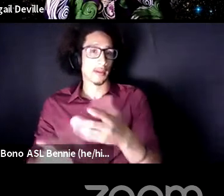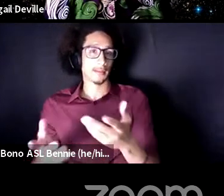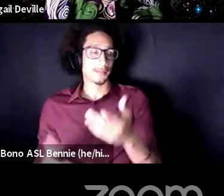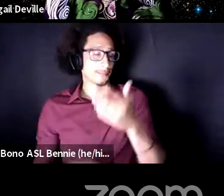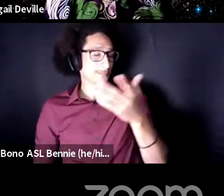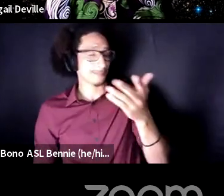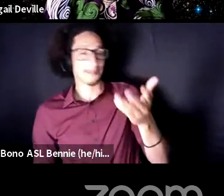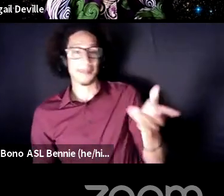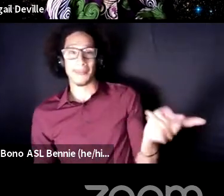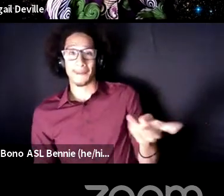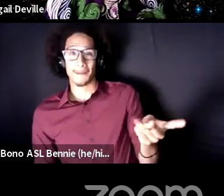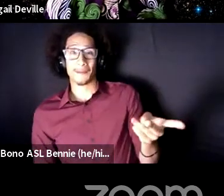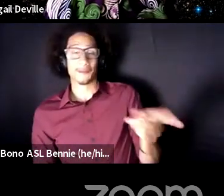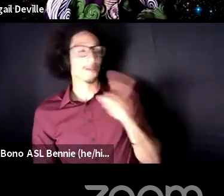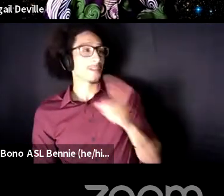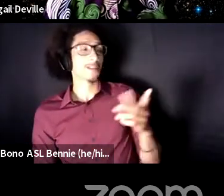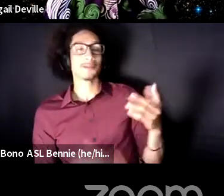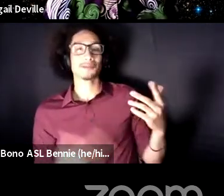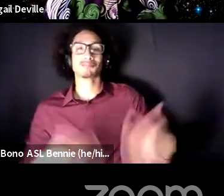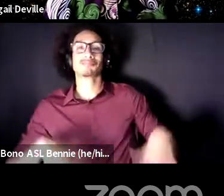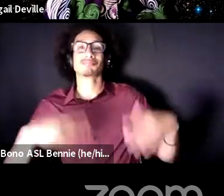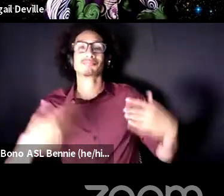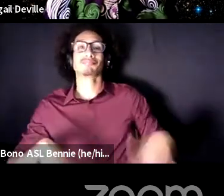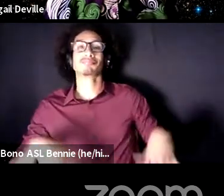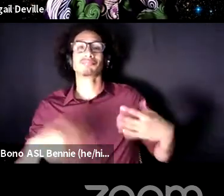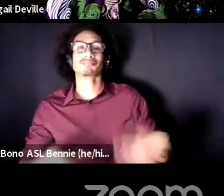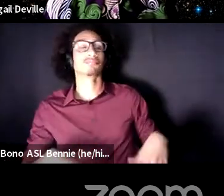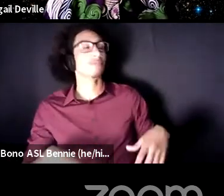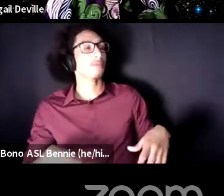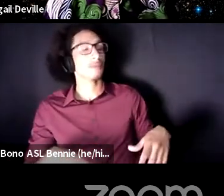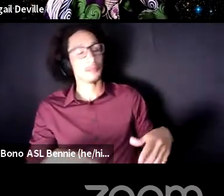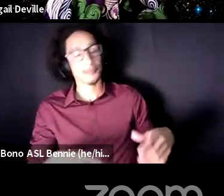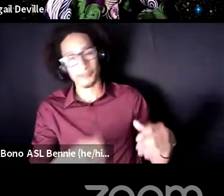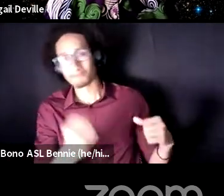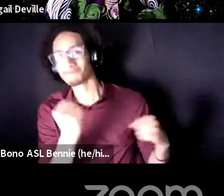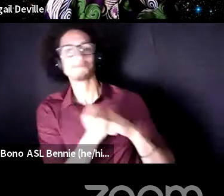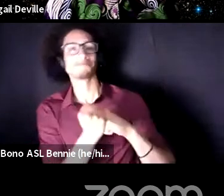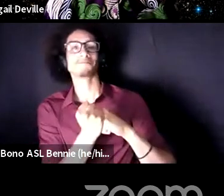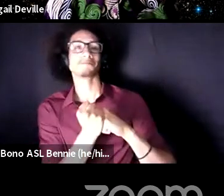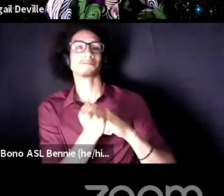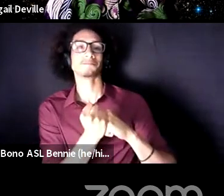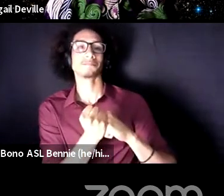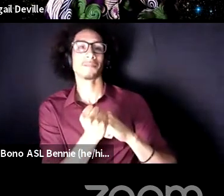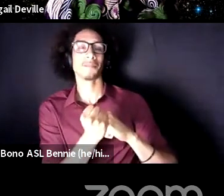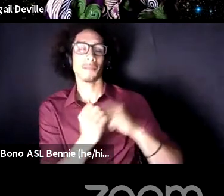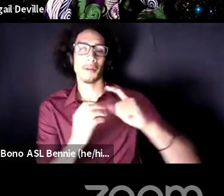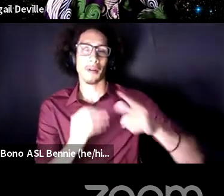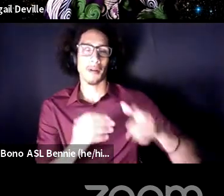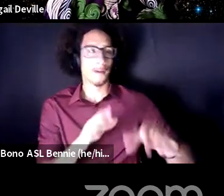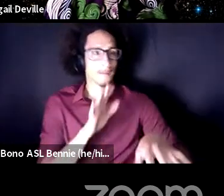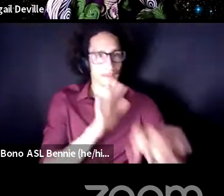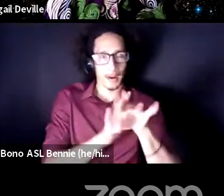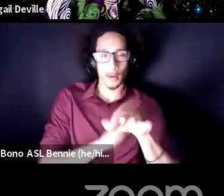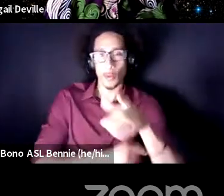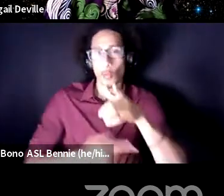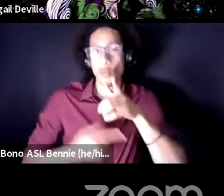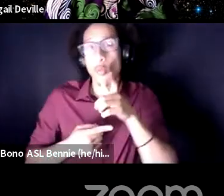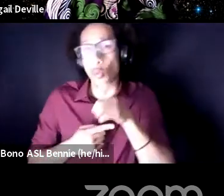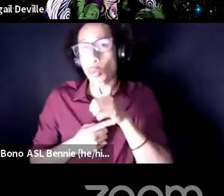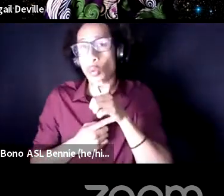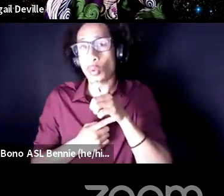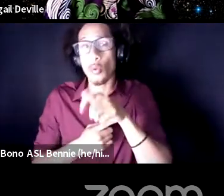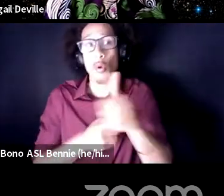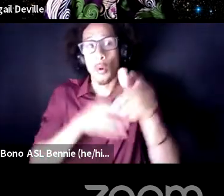with thinking about who could make the balls with me, which was fabulous. And then also